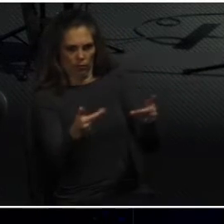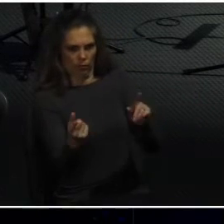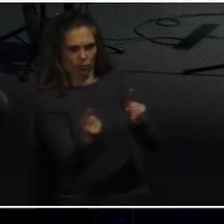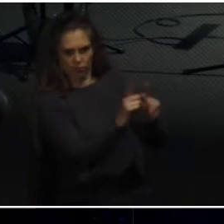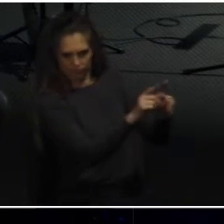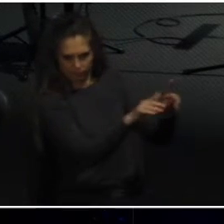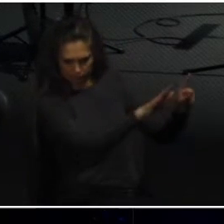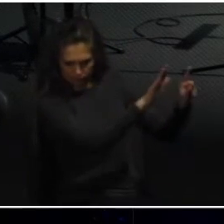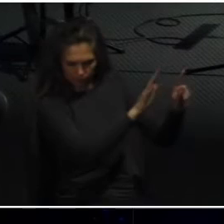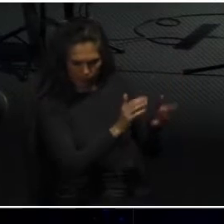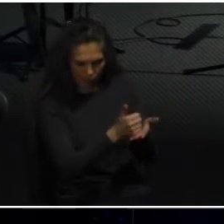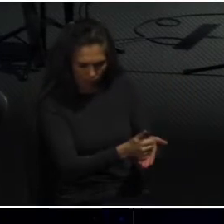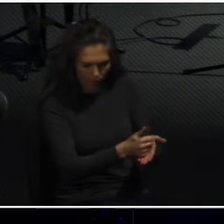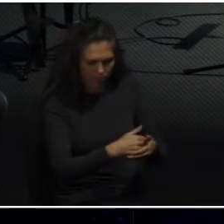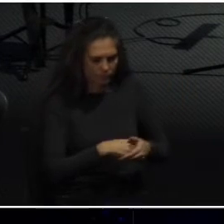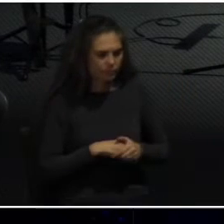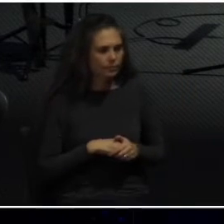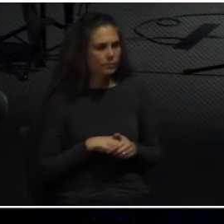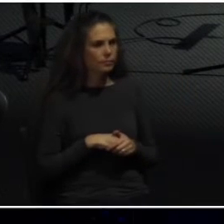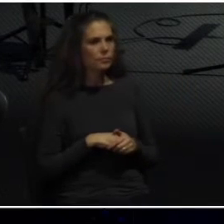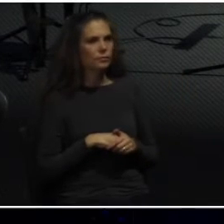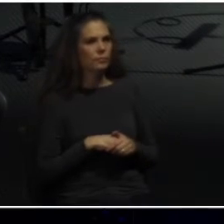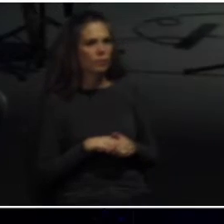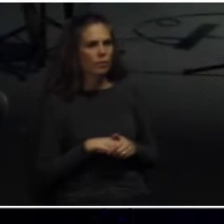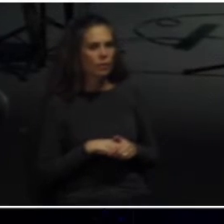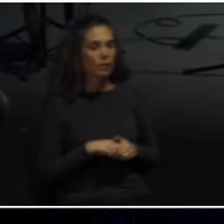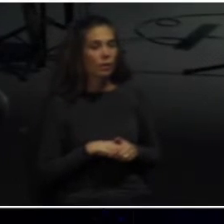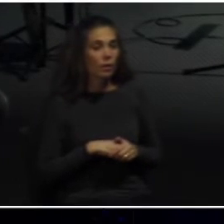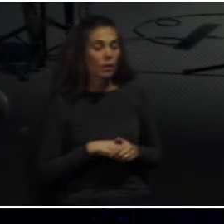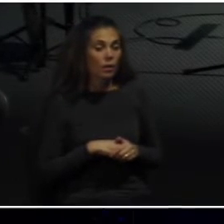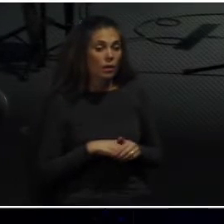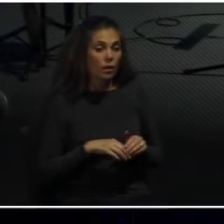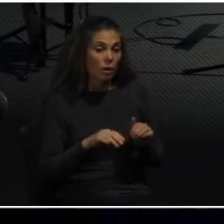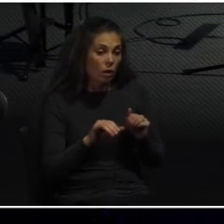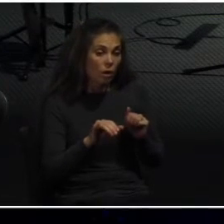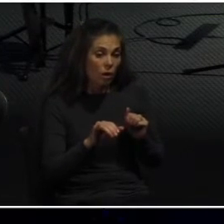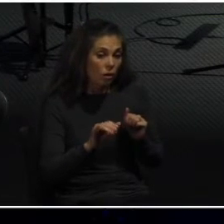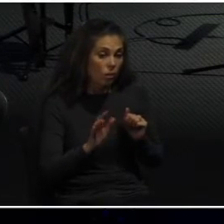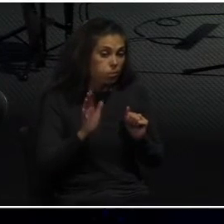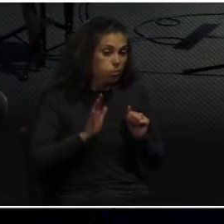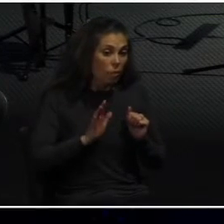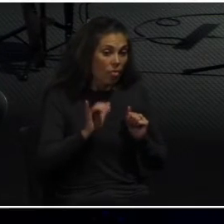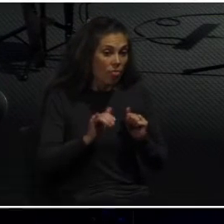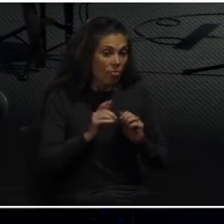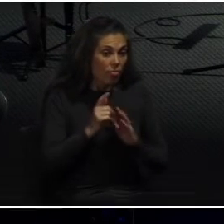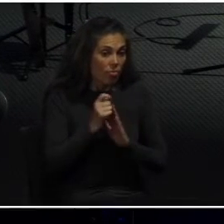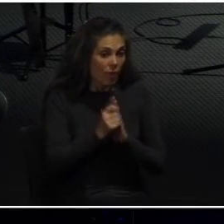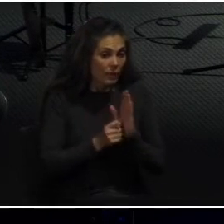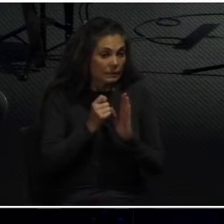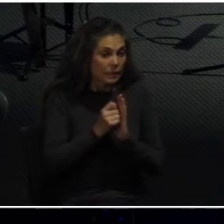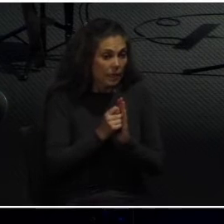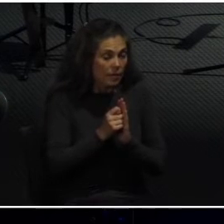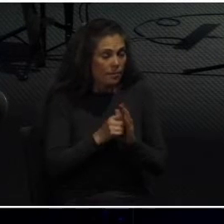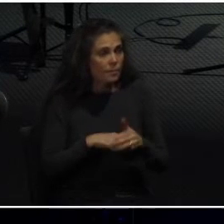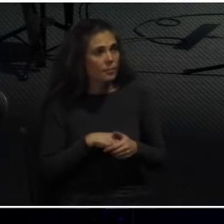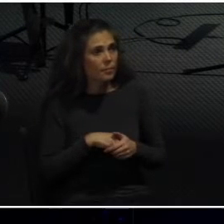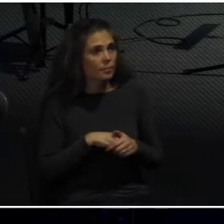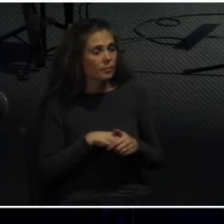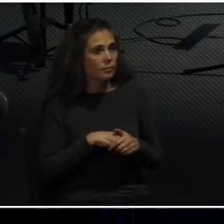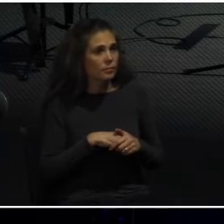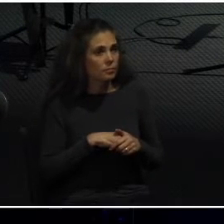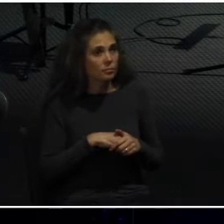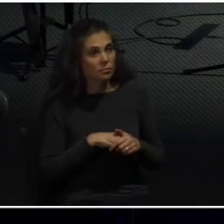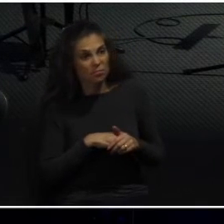old hardline self might also thought these thoughts about him.